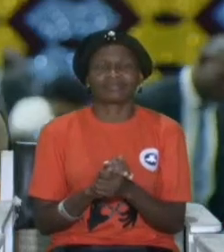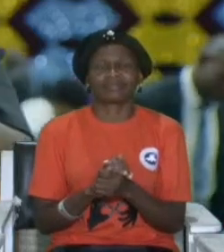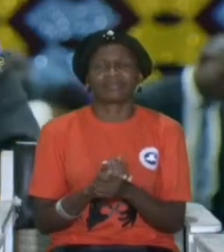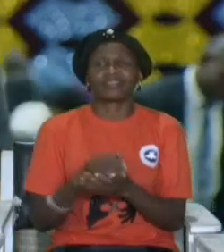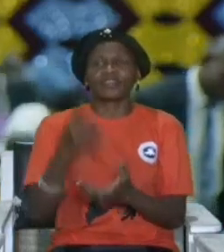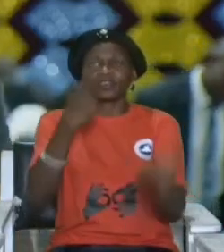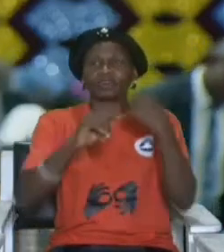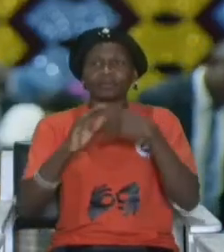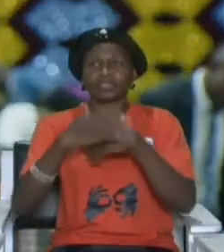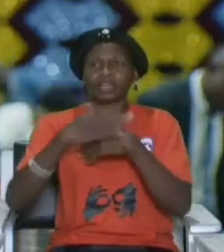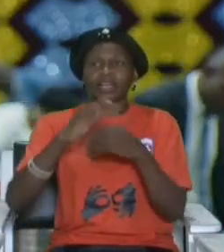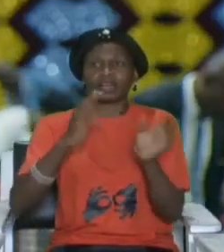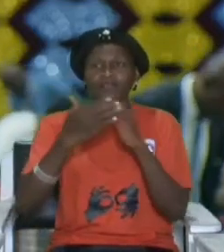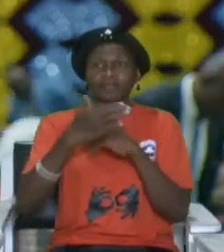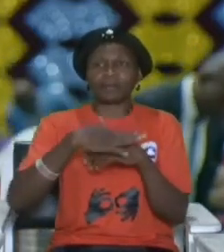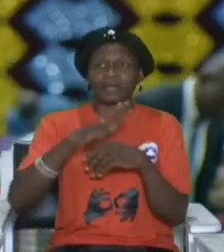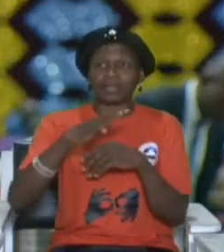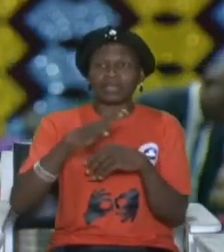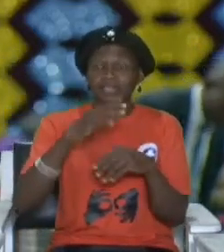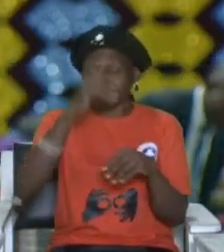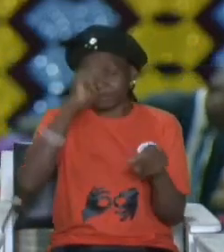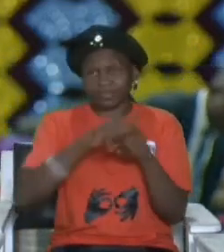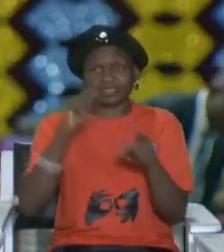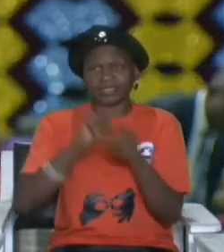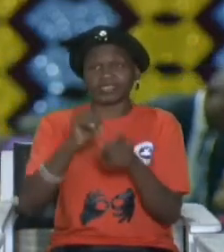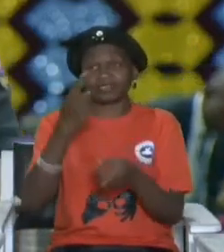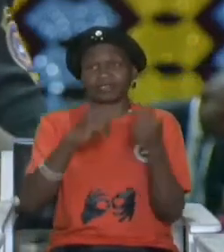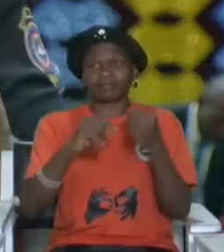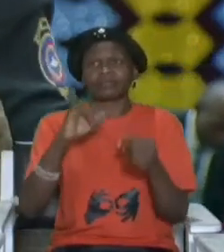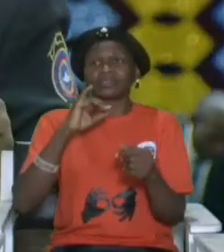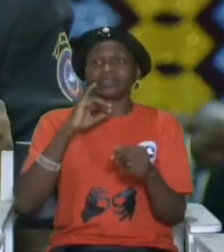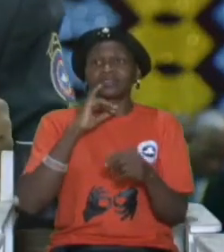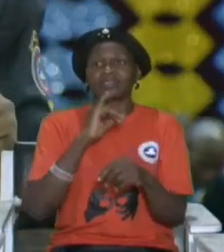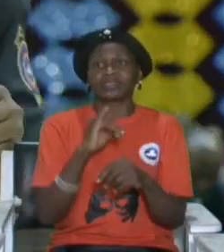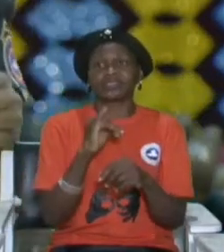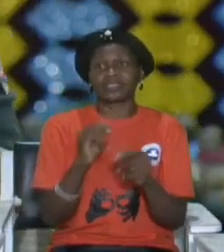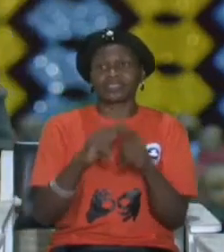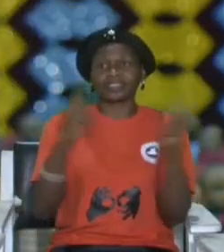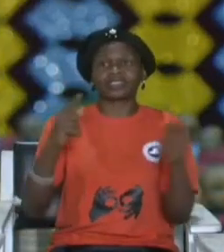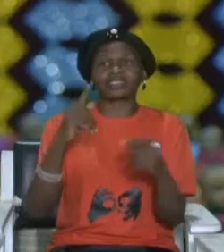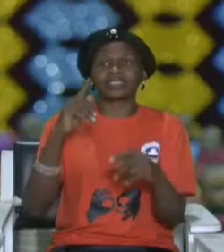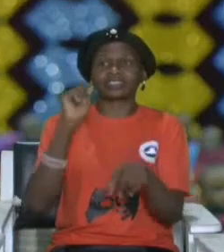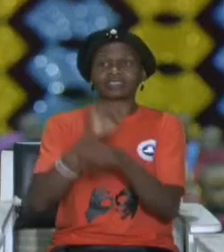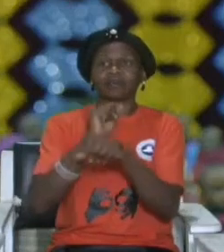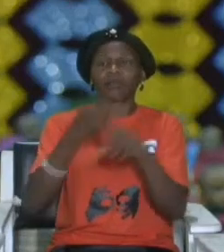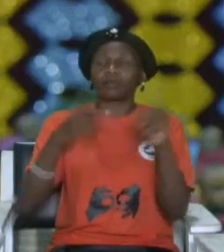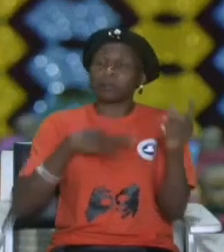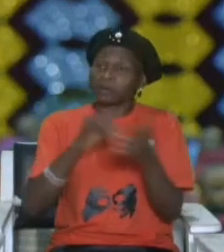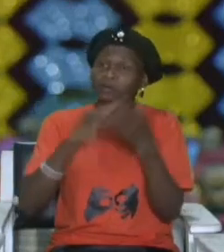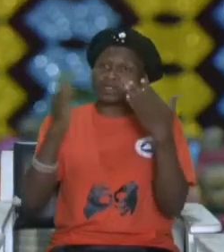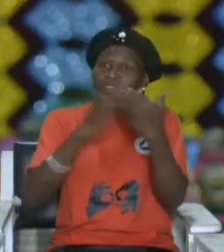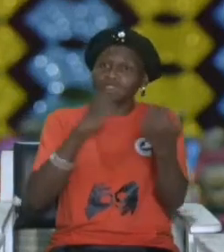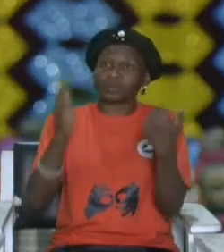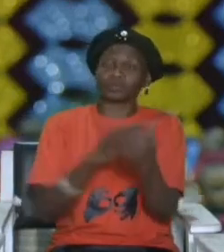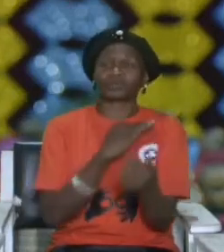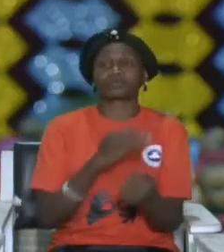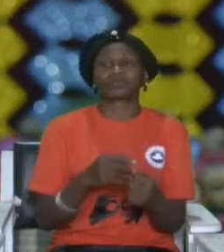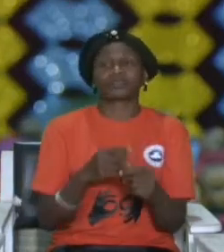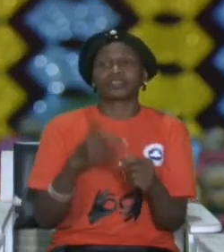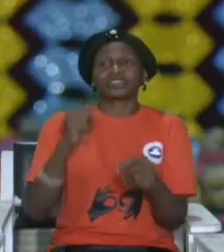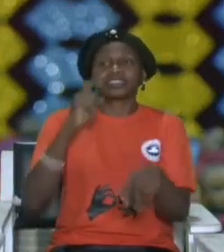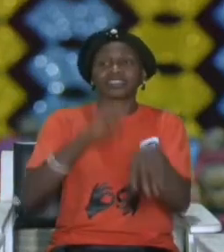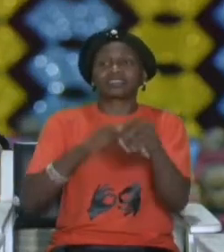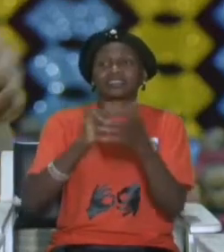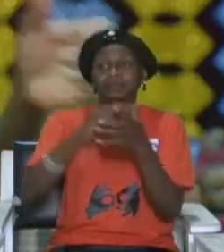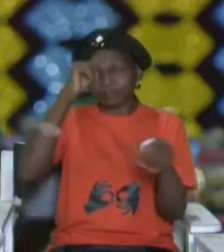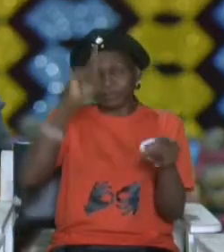Coming after my brothers that have gone this evening is a daunting task, but my own assignment is simple. The time that